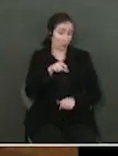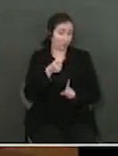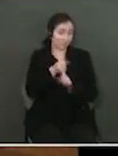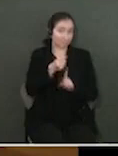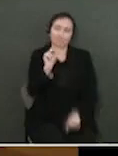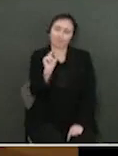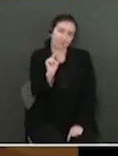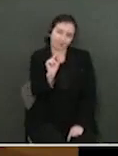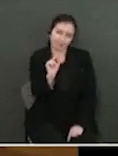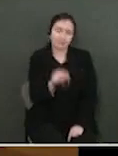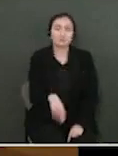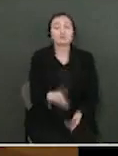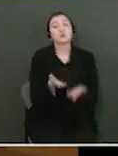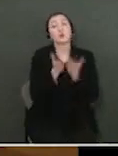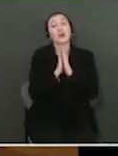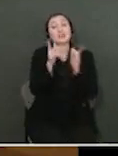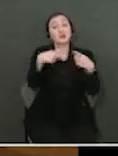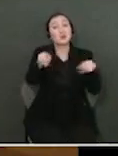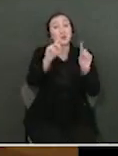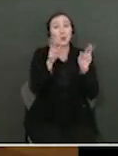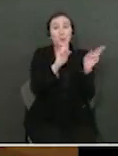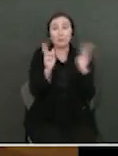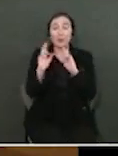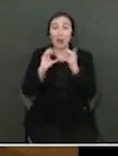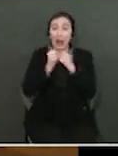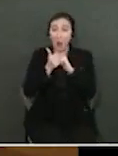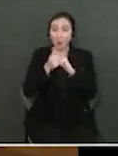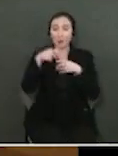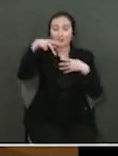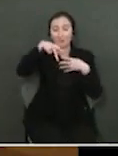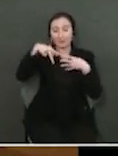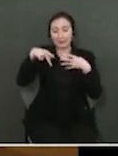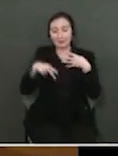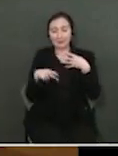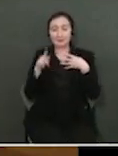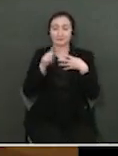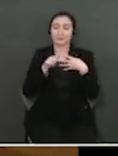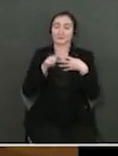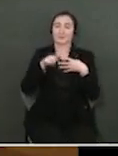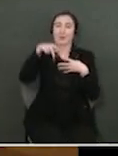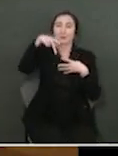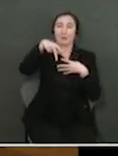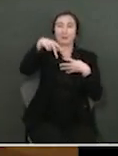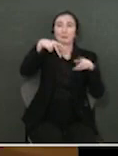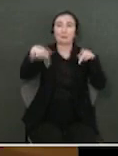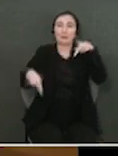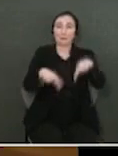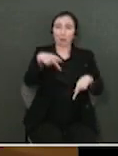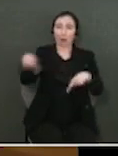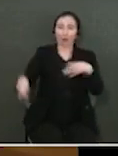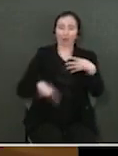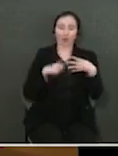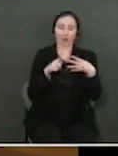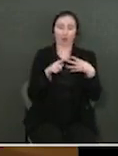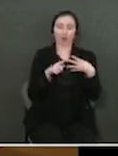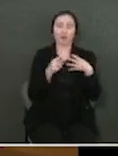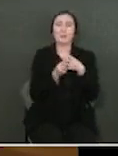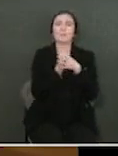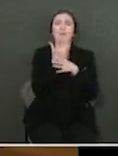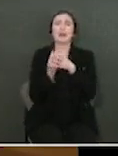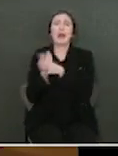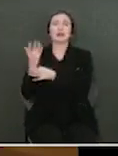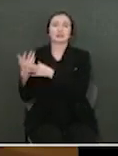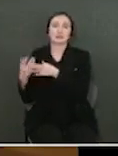to be prepared by remembering the 4 Ps, people, pets, plants, and pipes. Keep warm and dress in